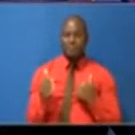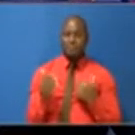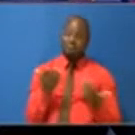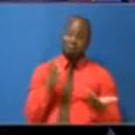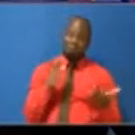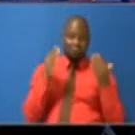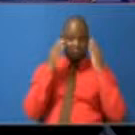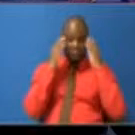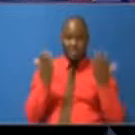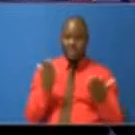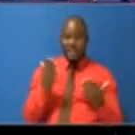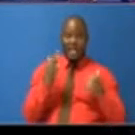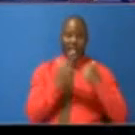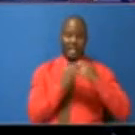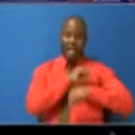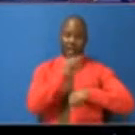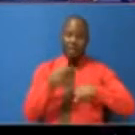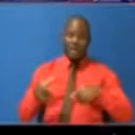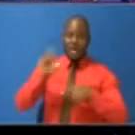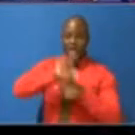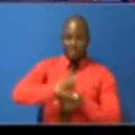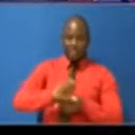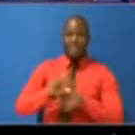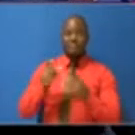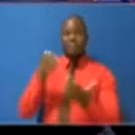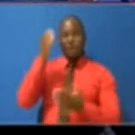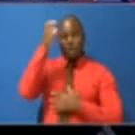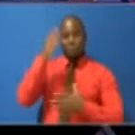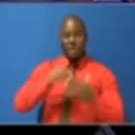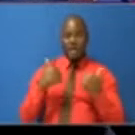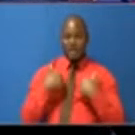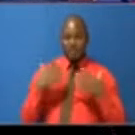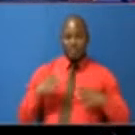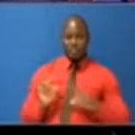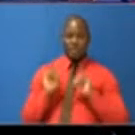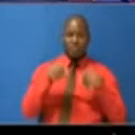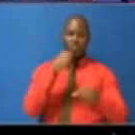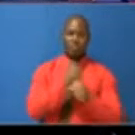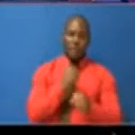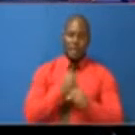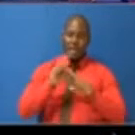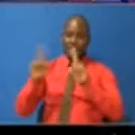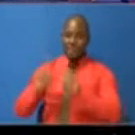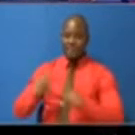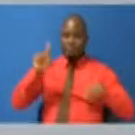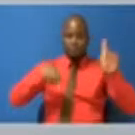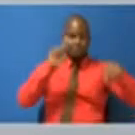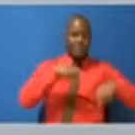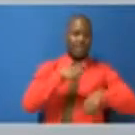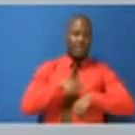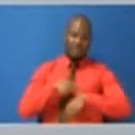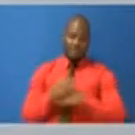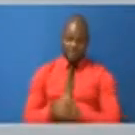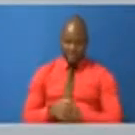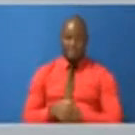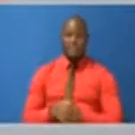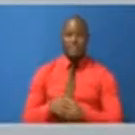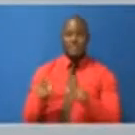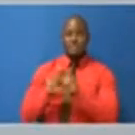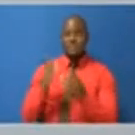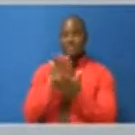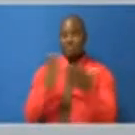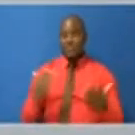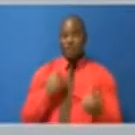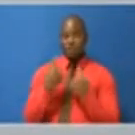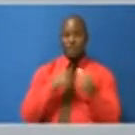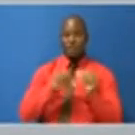know add eight hours to that but the concept is to have people come to work at different shapes uh in essence there was something